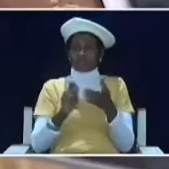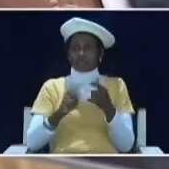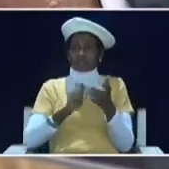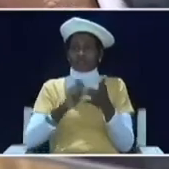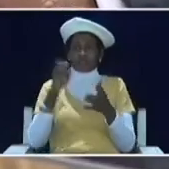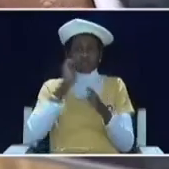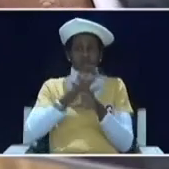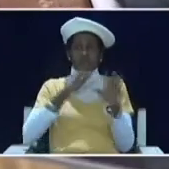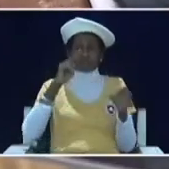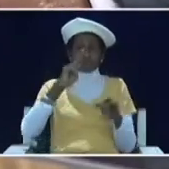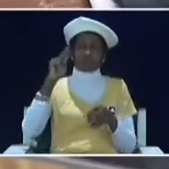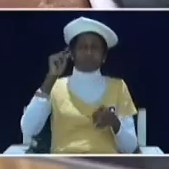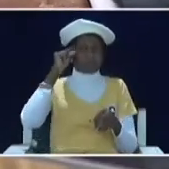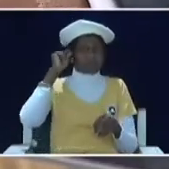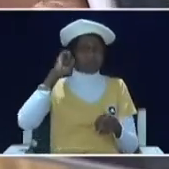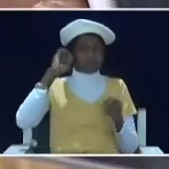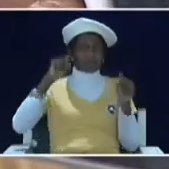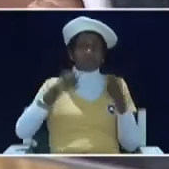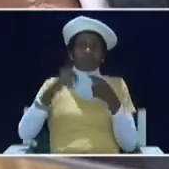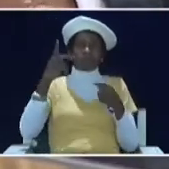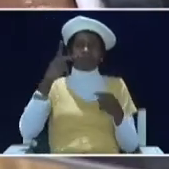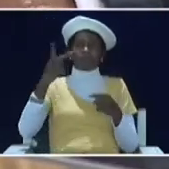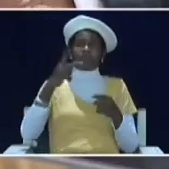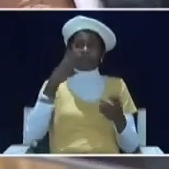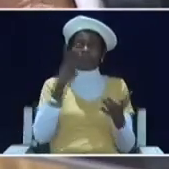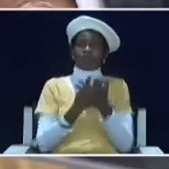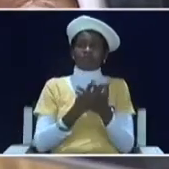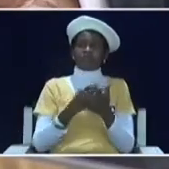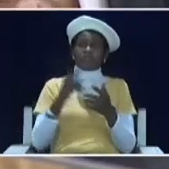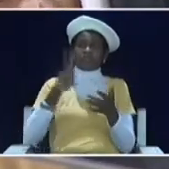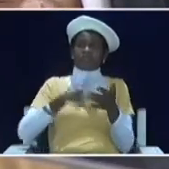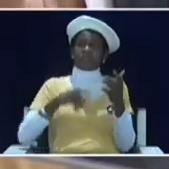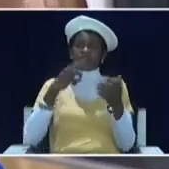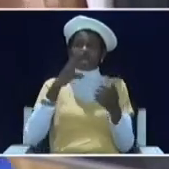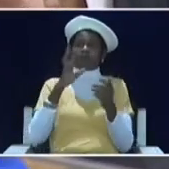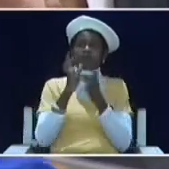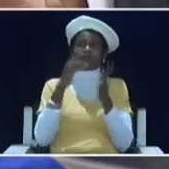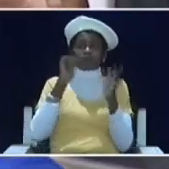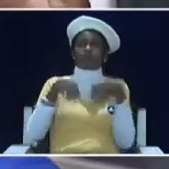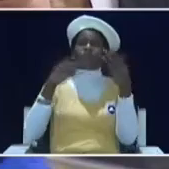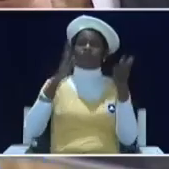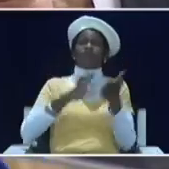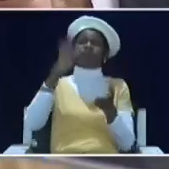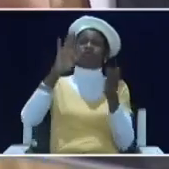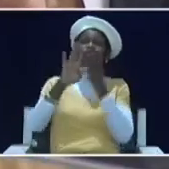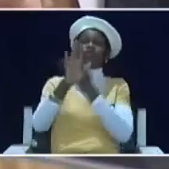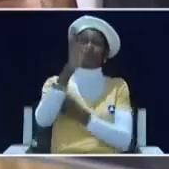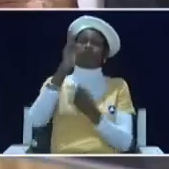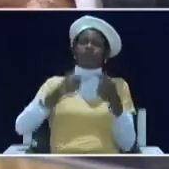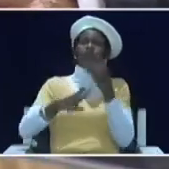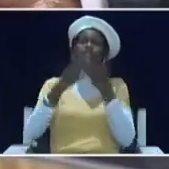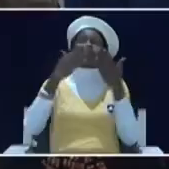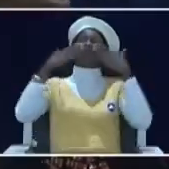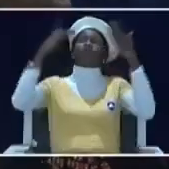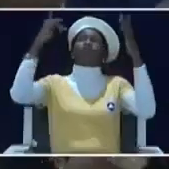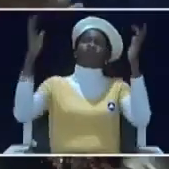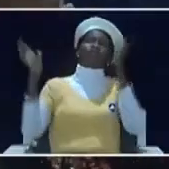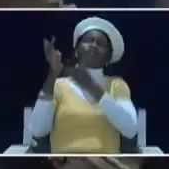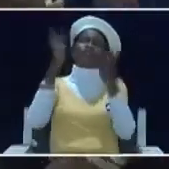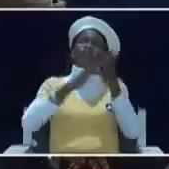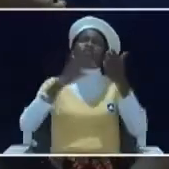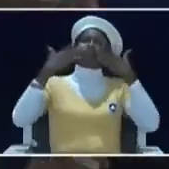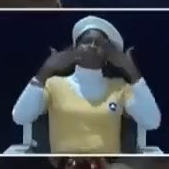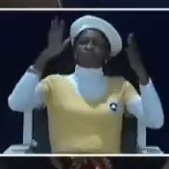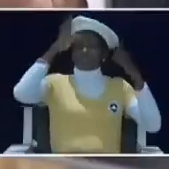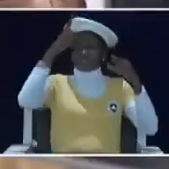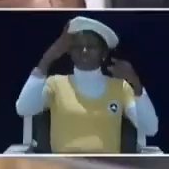I didn't use my glasses. I was able to read well, read my Bible well. I've come to give God the glory. Thank you, Jesus. And thank you,